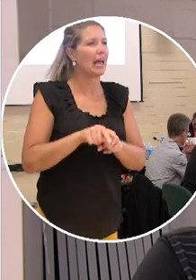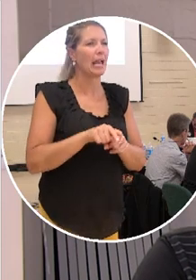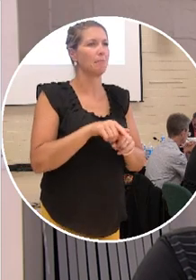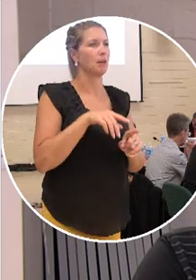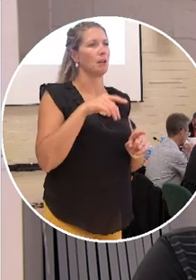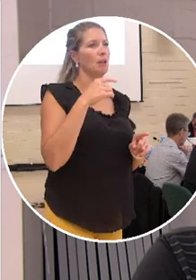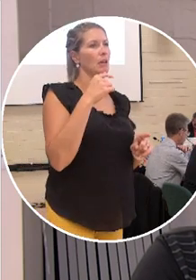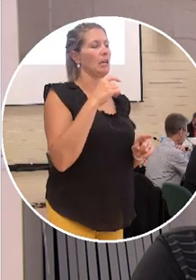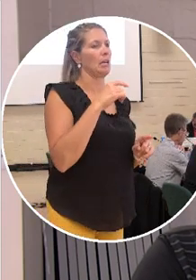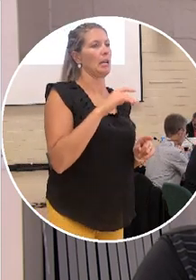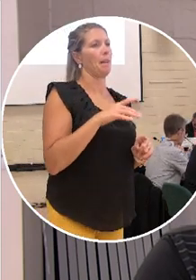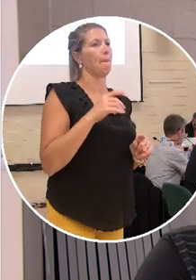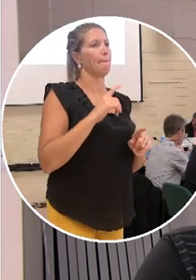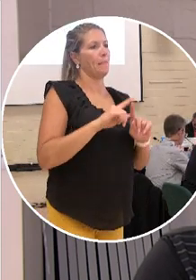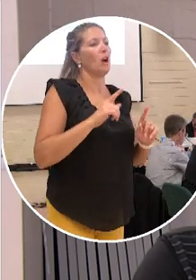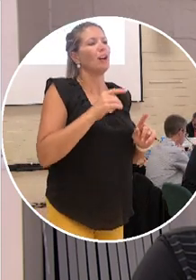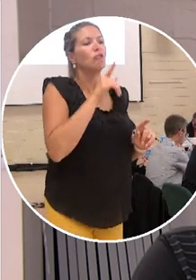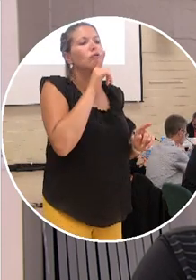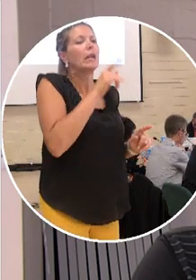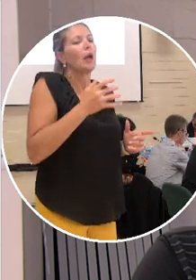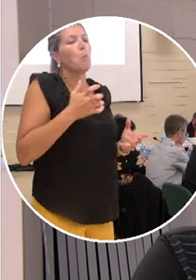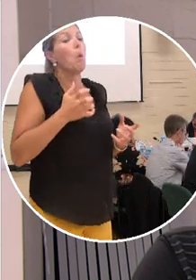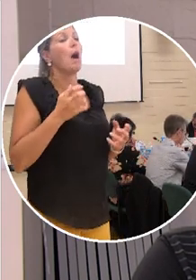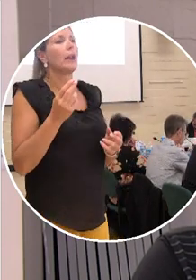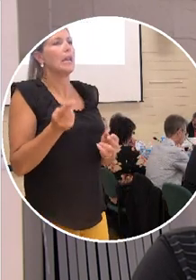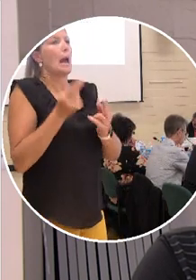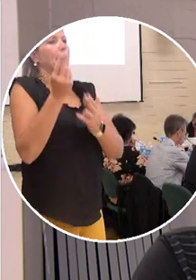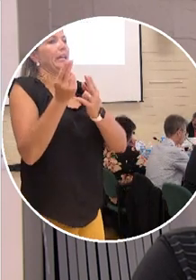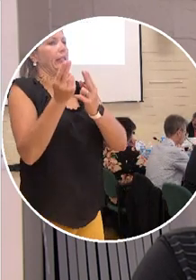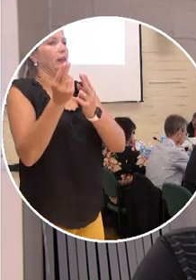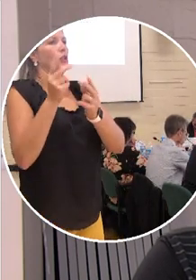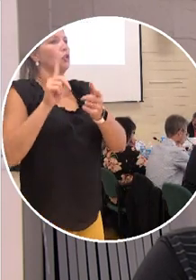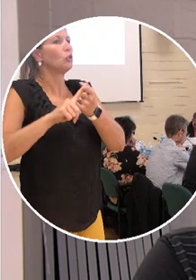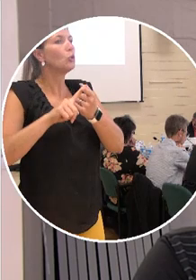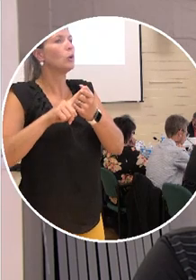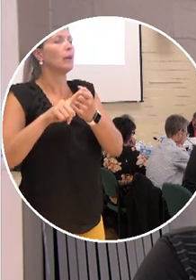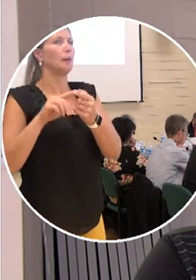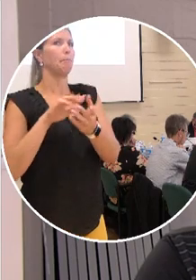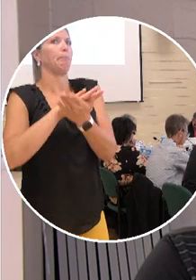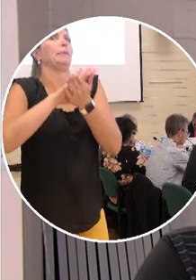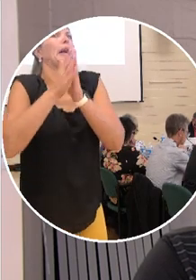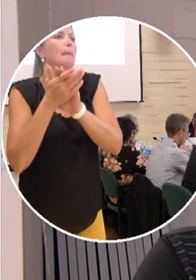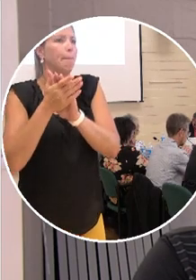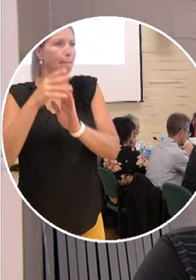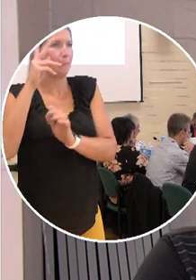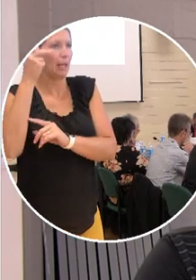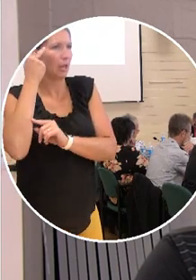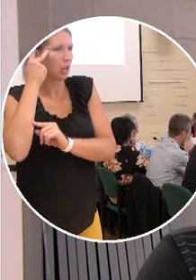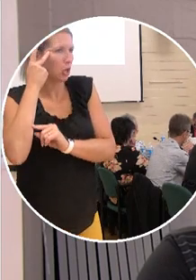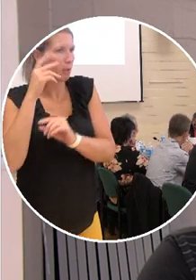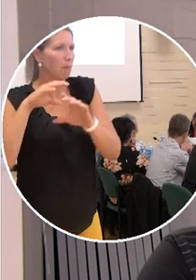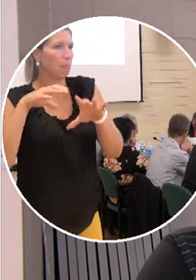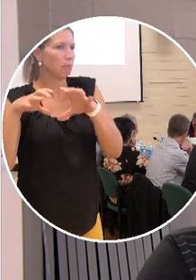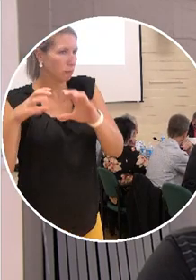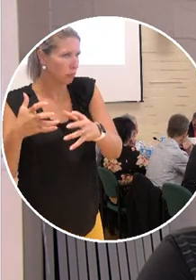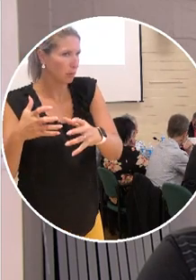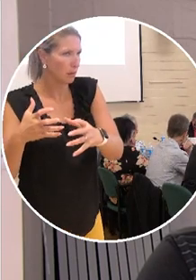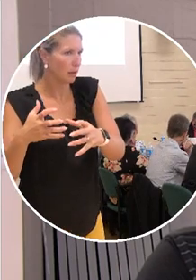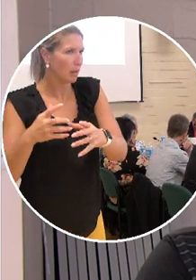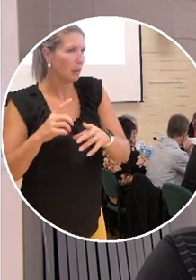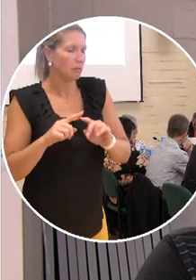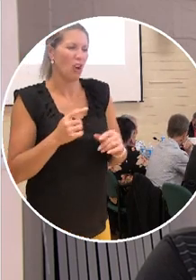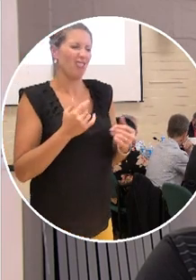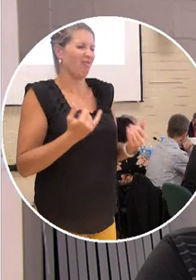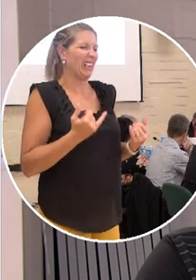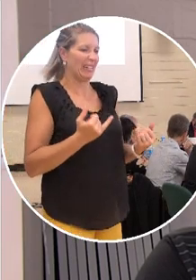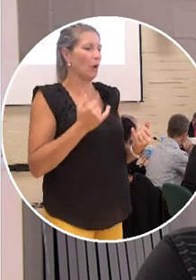as political, in quotation marks, as a lot of volunteerism is with party lines that currently